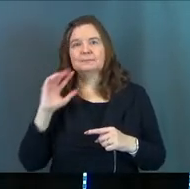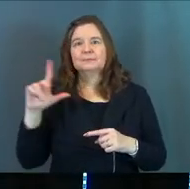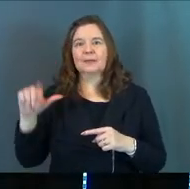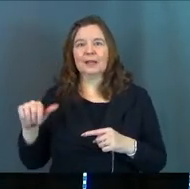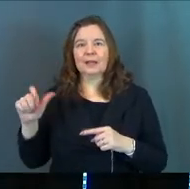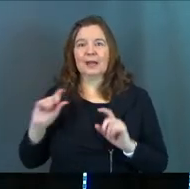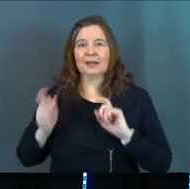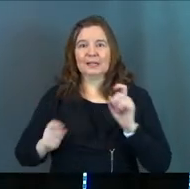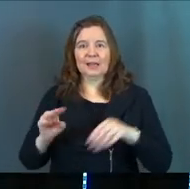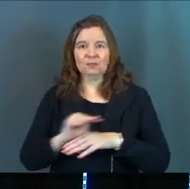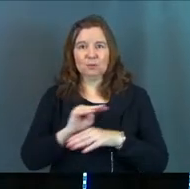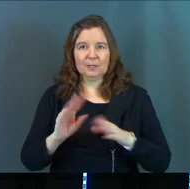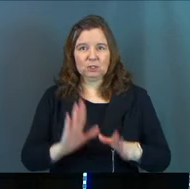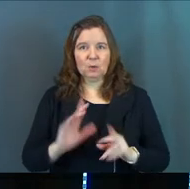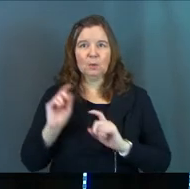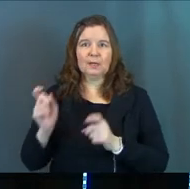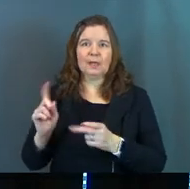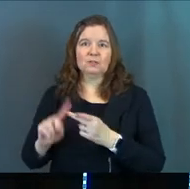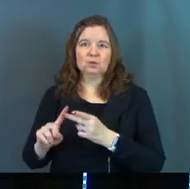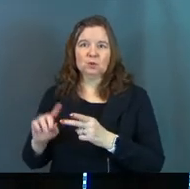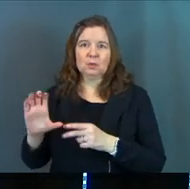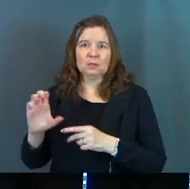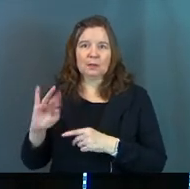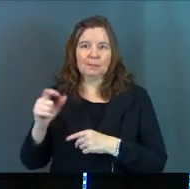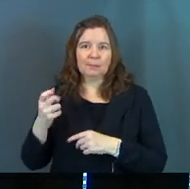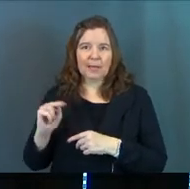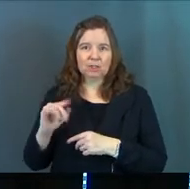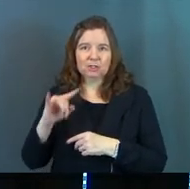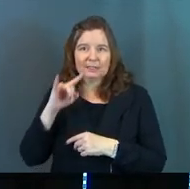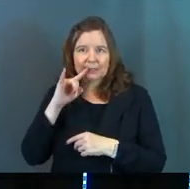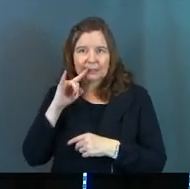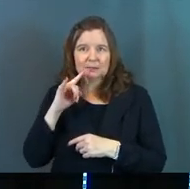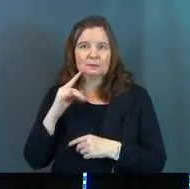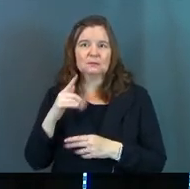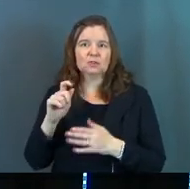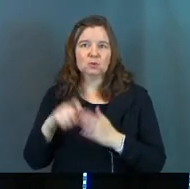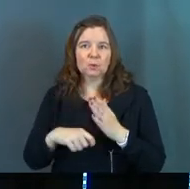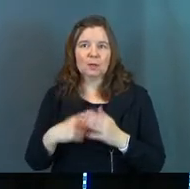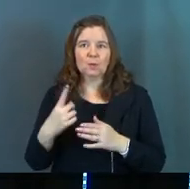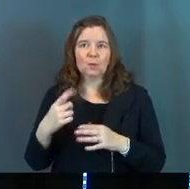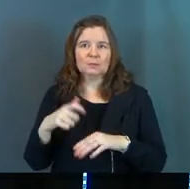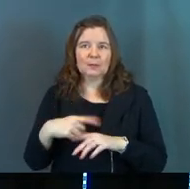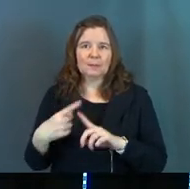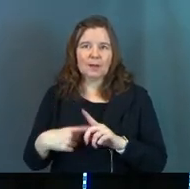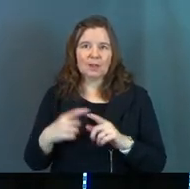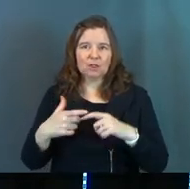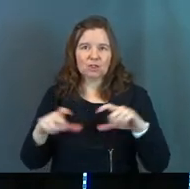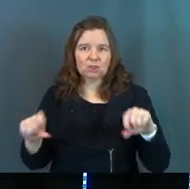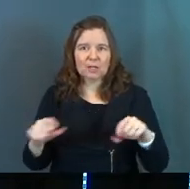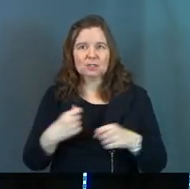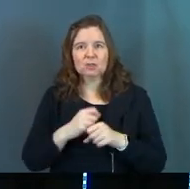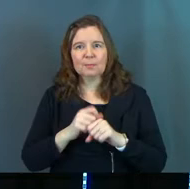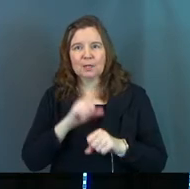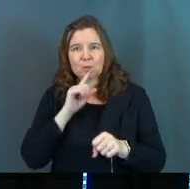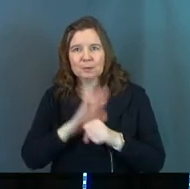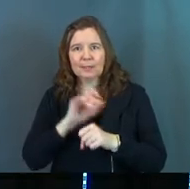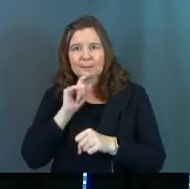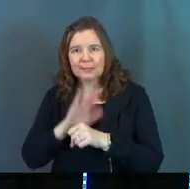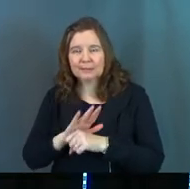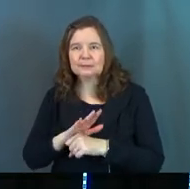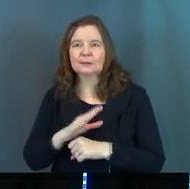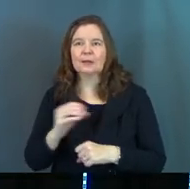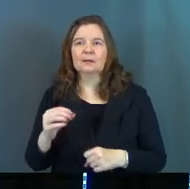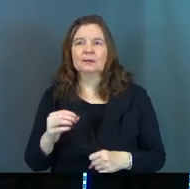Linda and I gave to missionaries. We gave to Compassion Kids. You know, you write those once a month checks and you make those commitments.